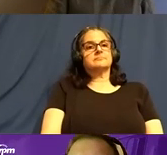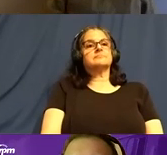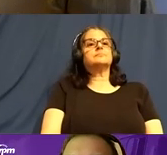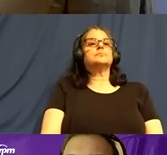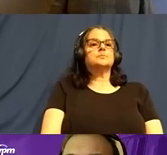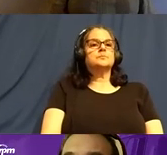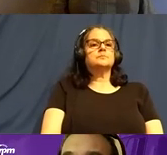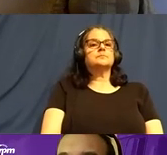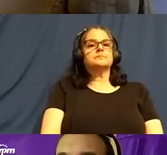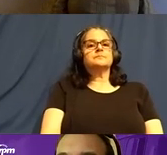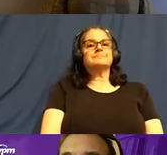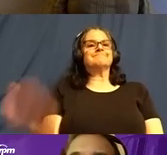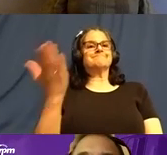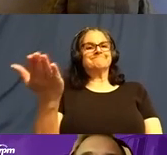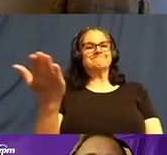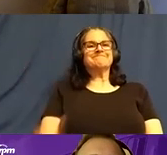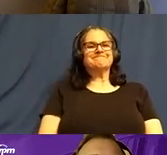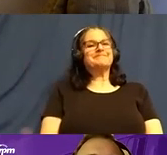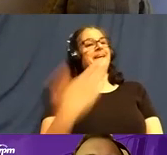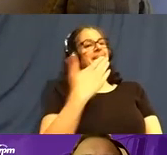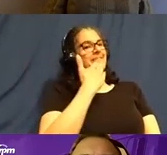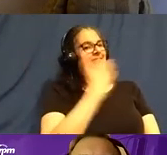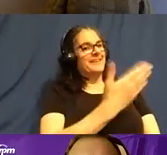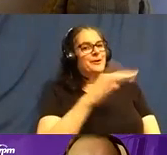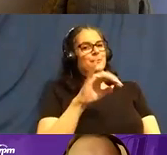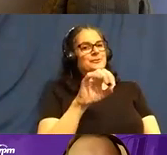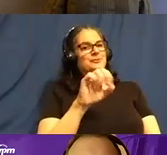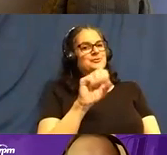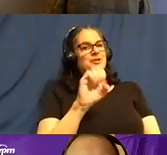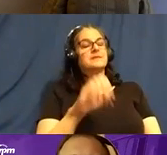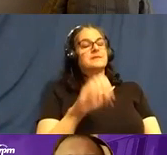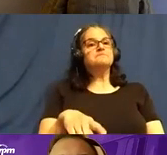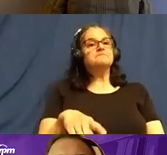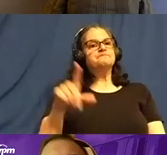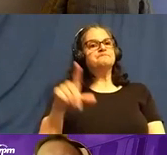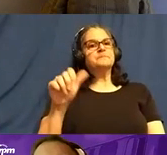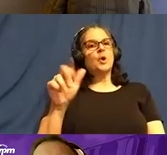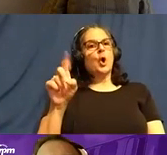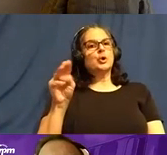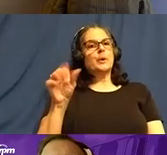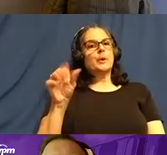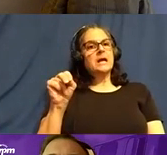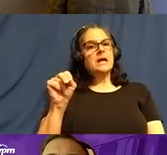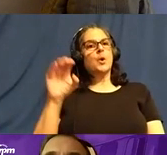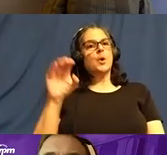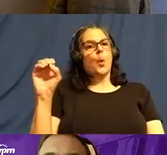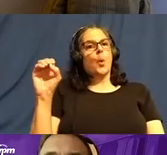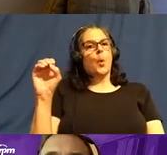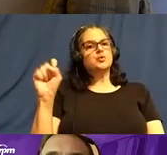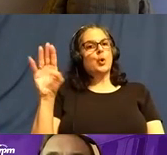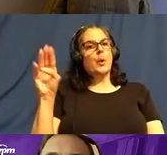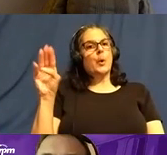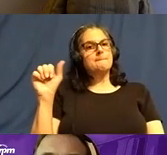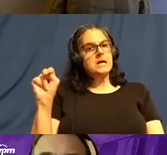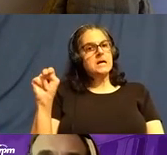There you are. Thank you, Jesse. Picking up where Alderman Osterman left off, if we could go to the next slide.